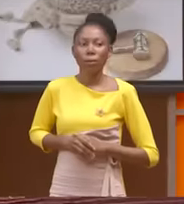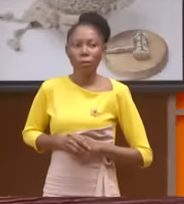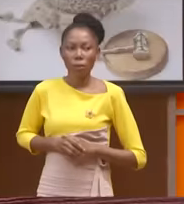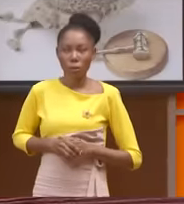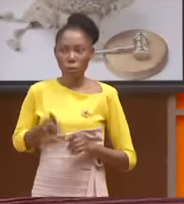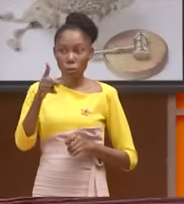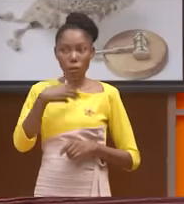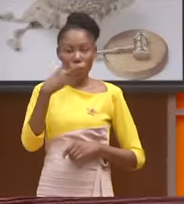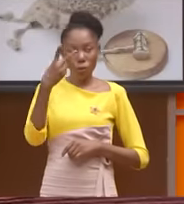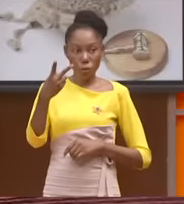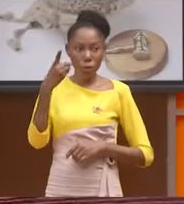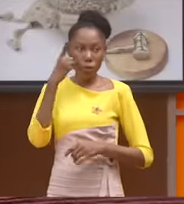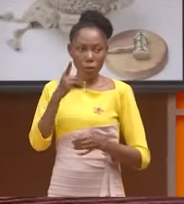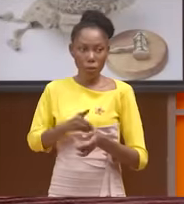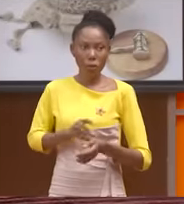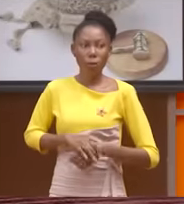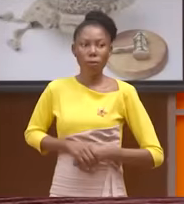You have two daughters. Yes, ma'am.